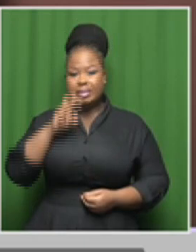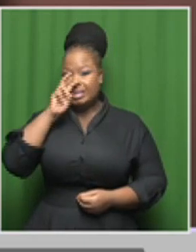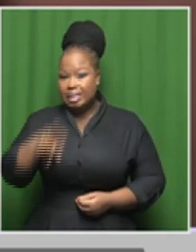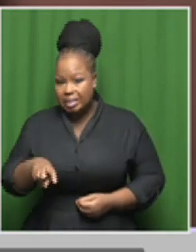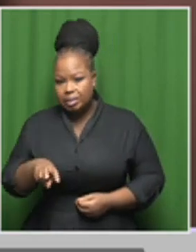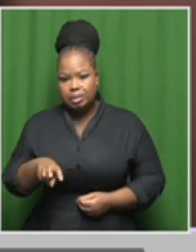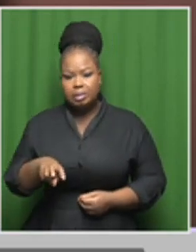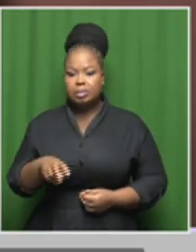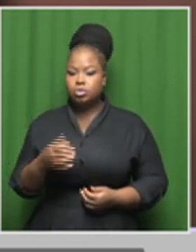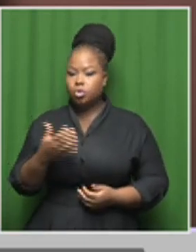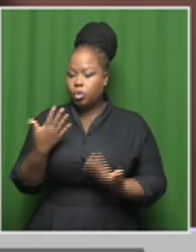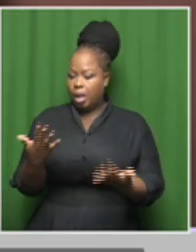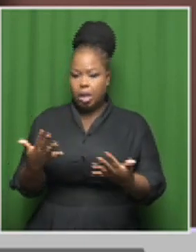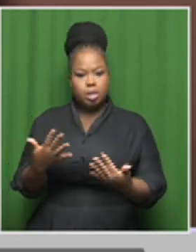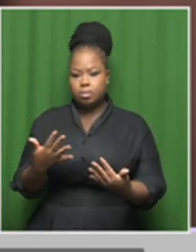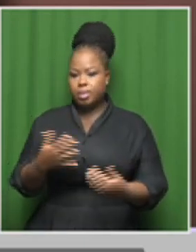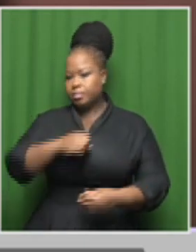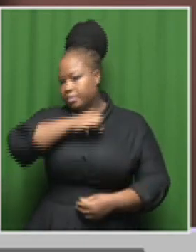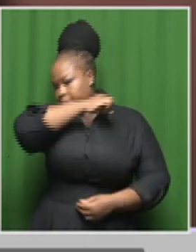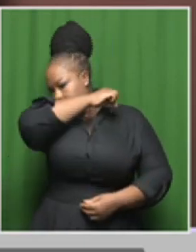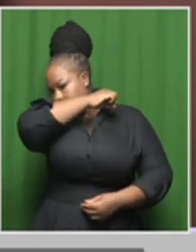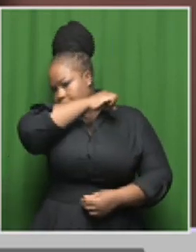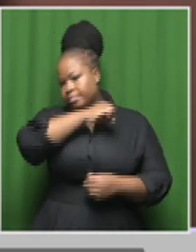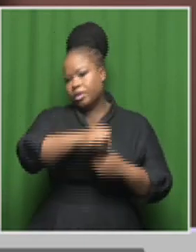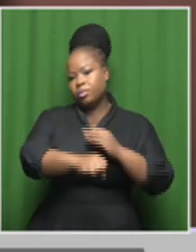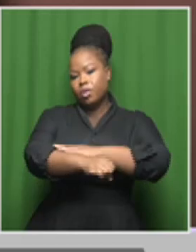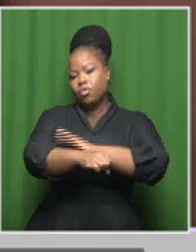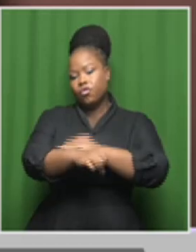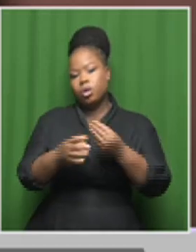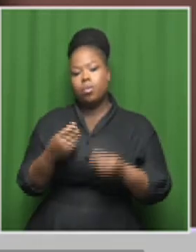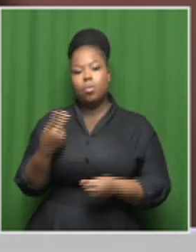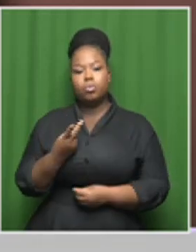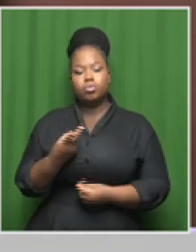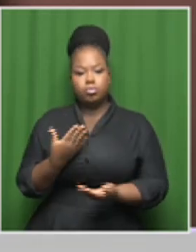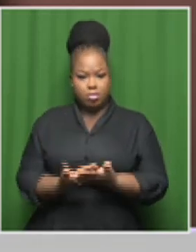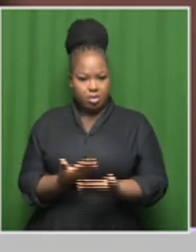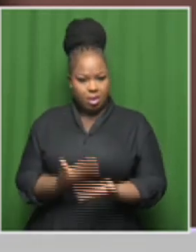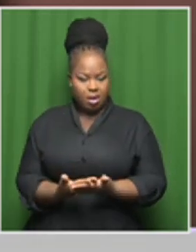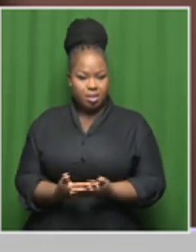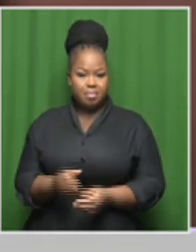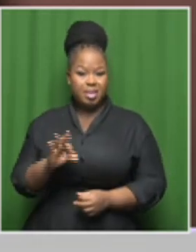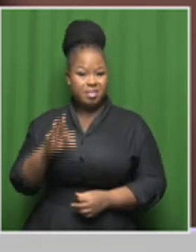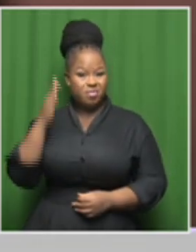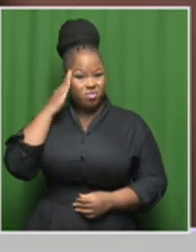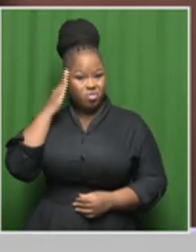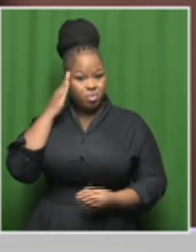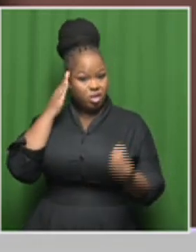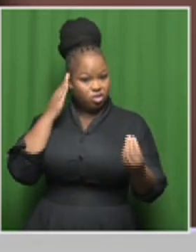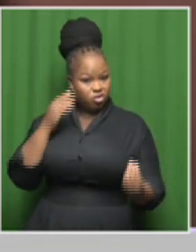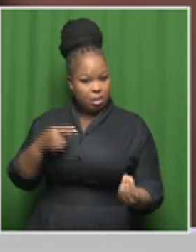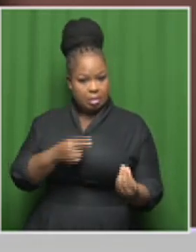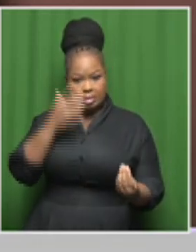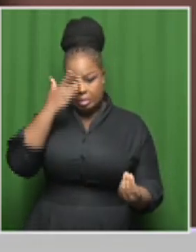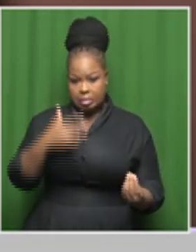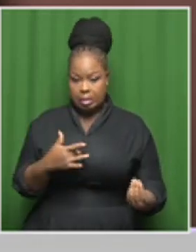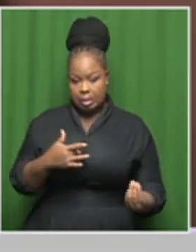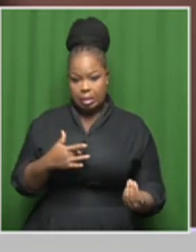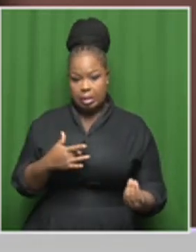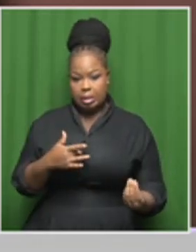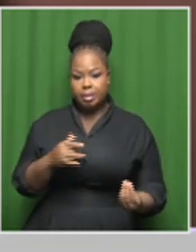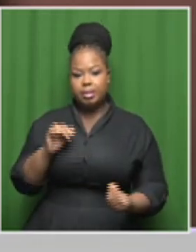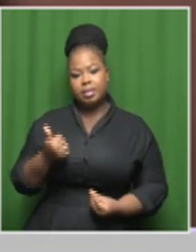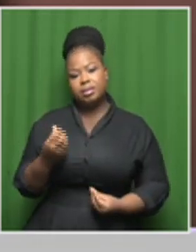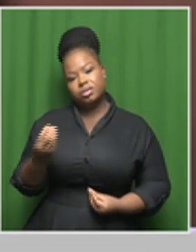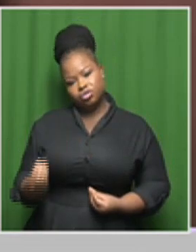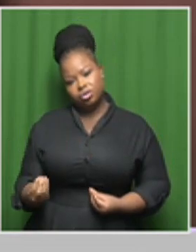sneeze into your hands, rather into a folded elbow. If you do know that your child is sick, at that point, the